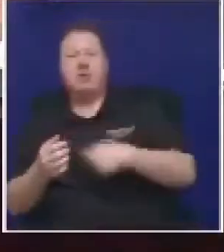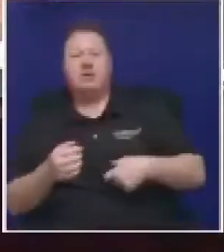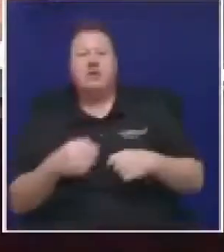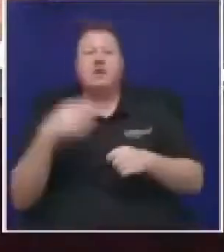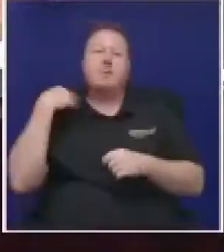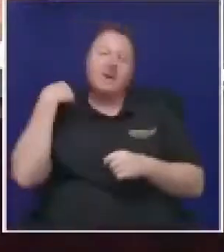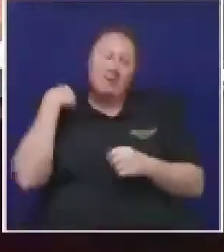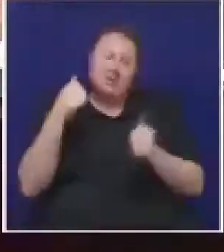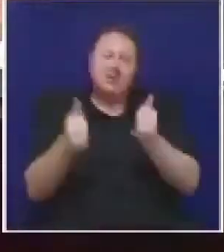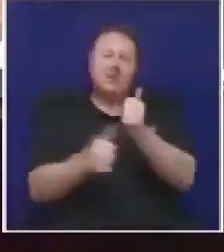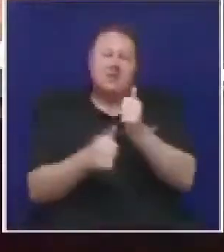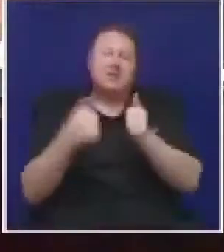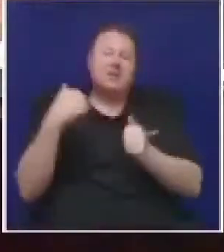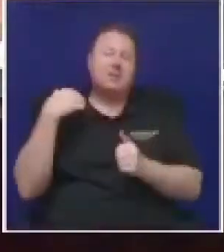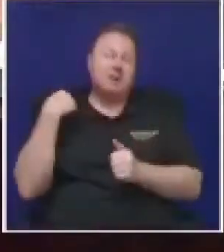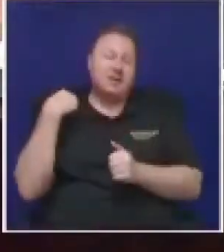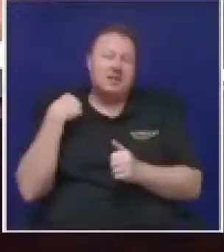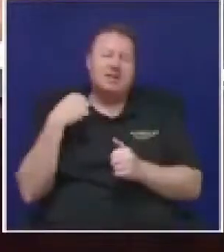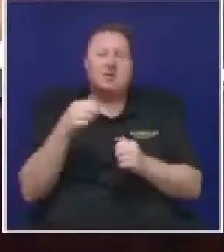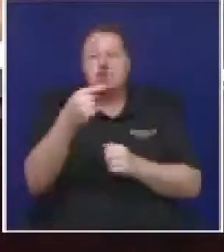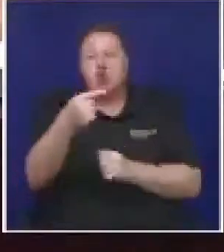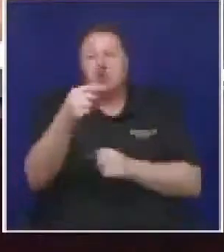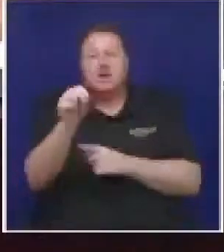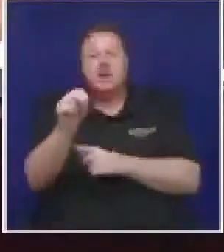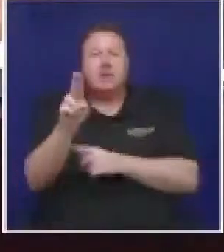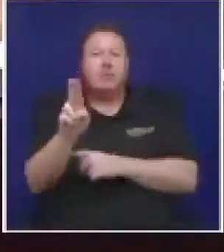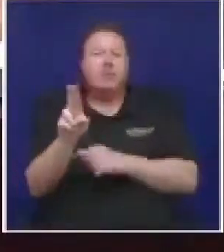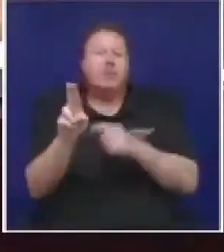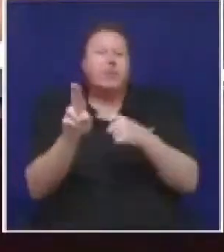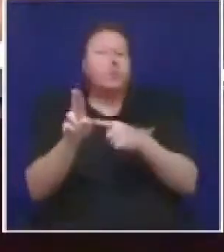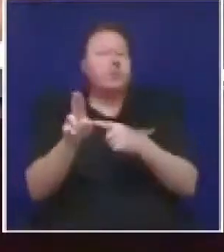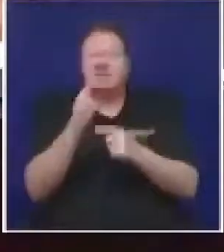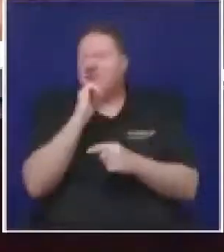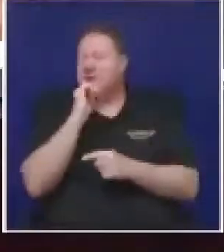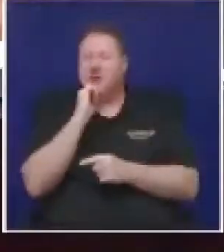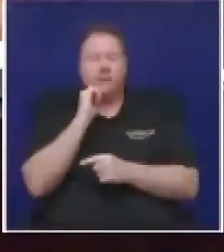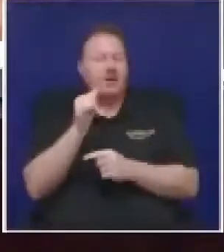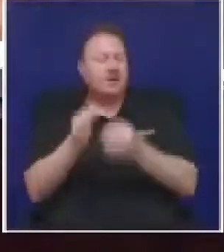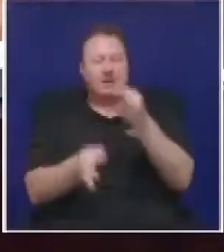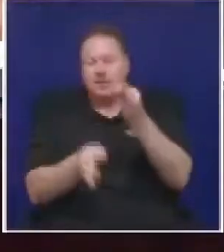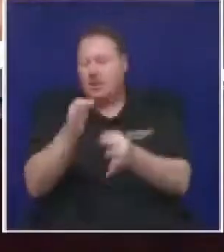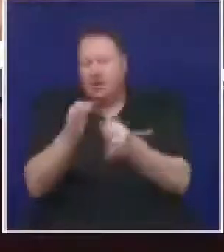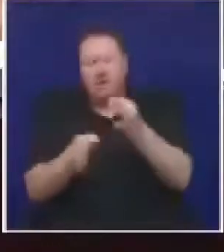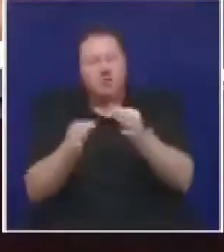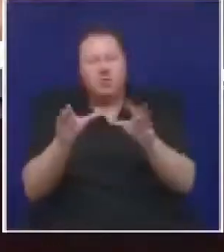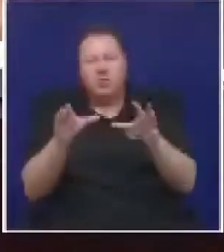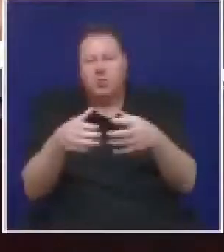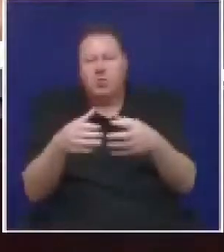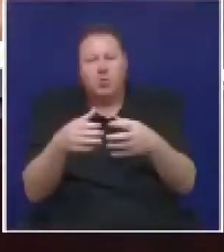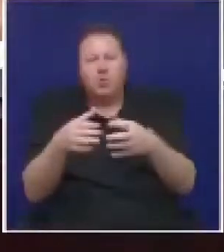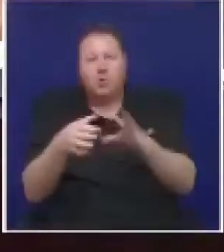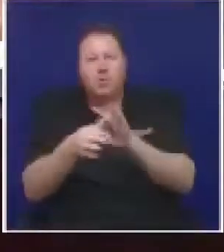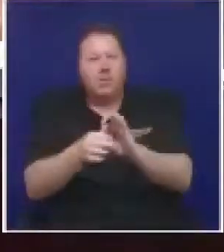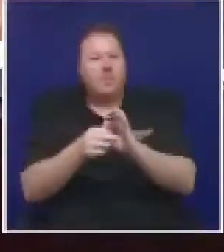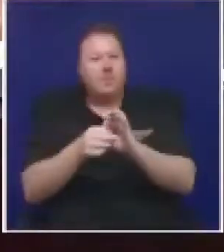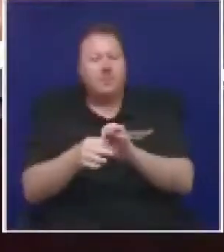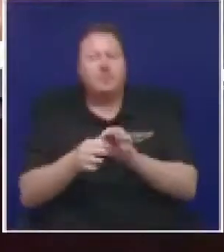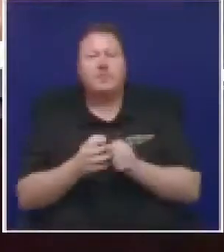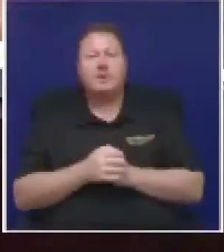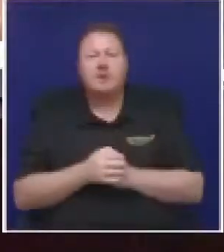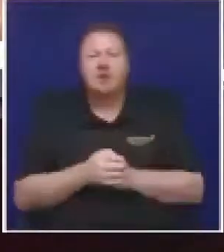deputy ministers in the government of national unity, regardless of their party affiliation, are